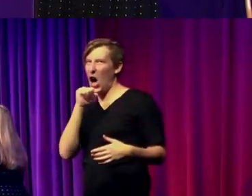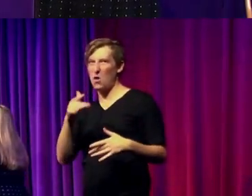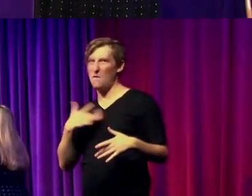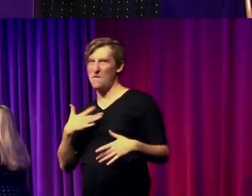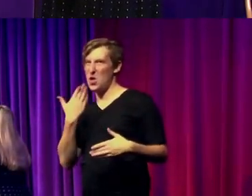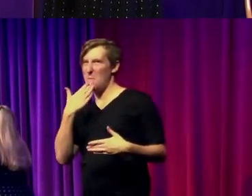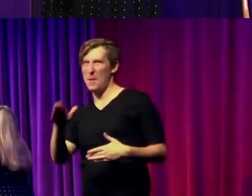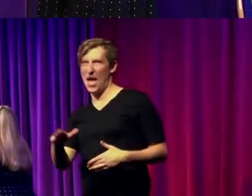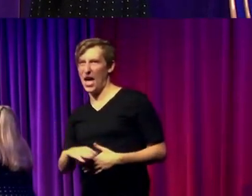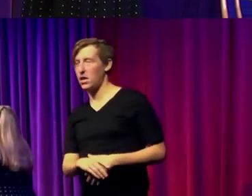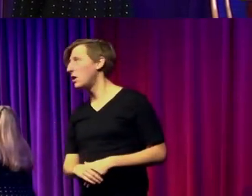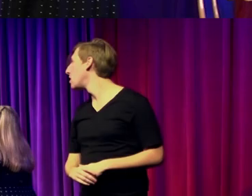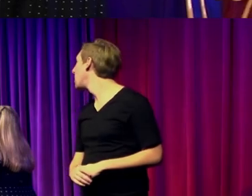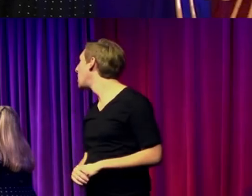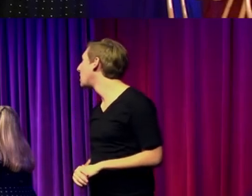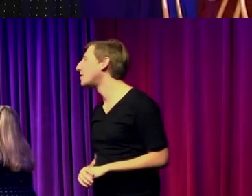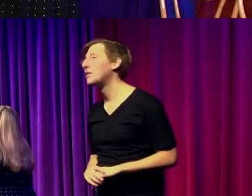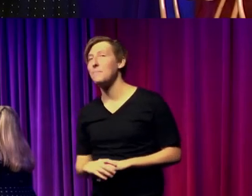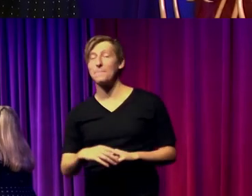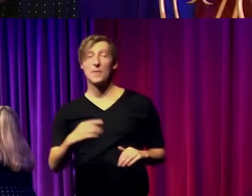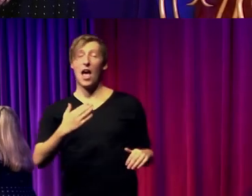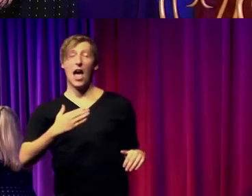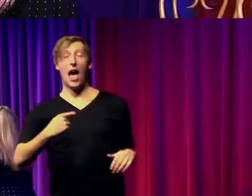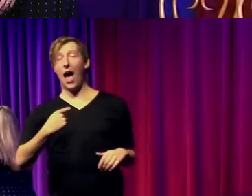remorse. I'm estranged from my daughter. I don't care.